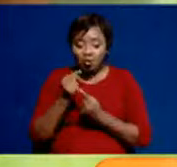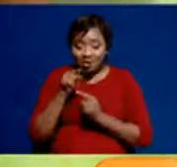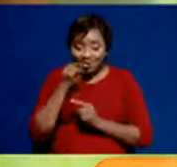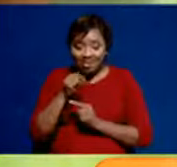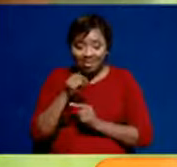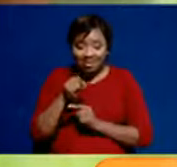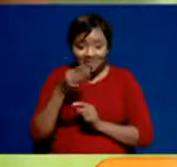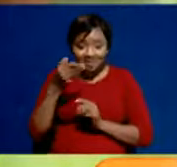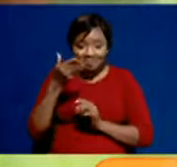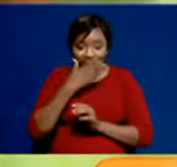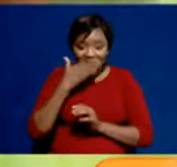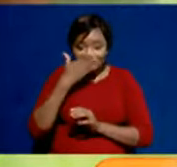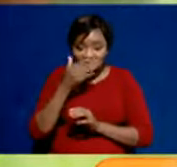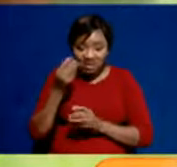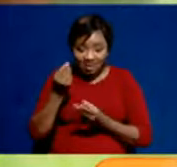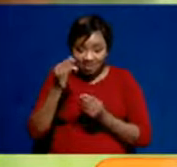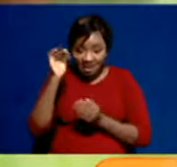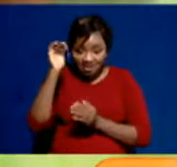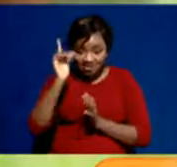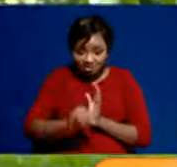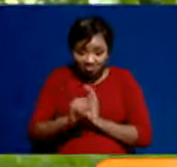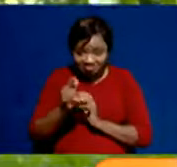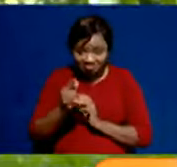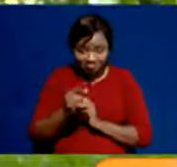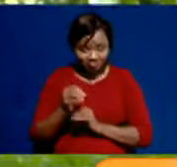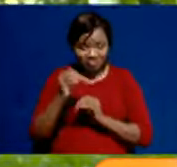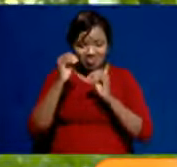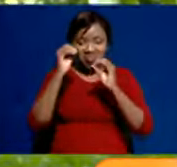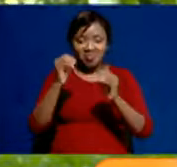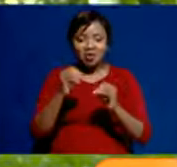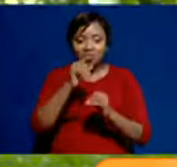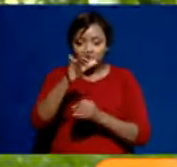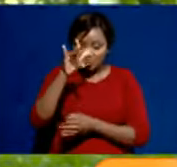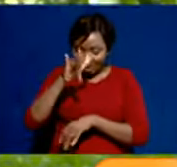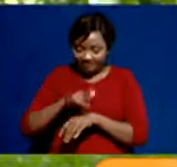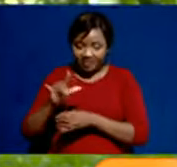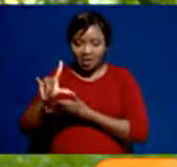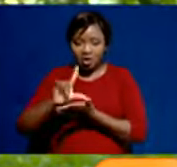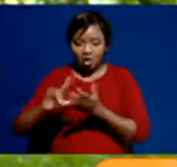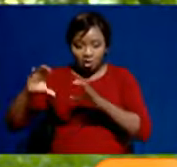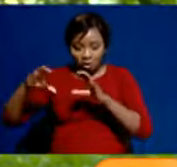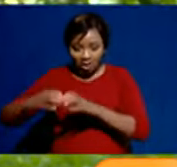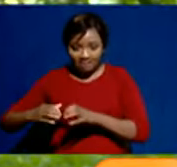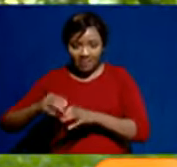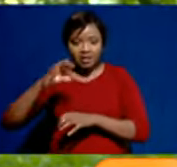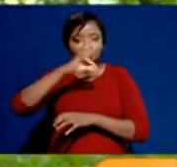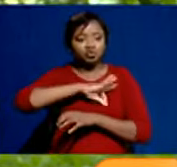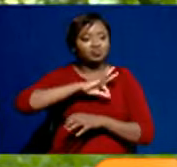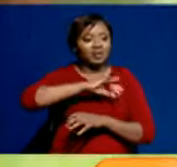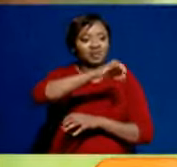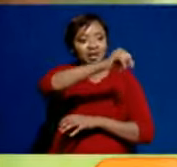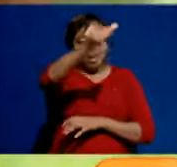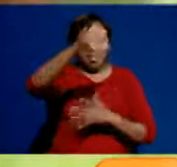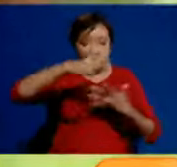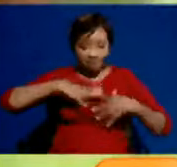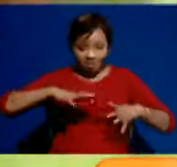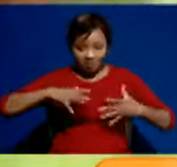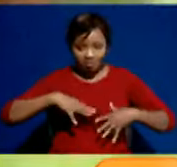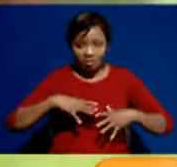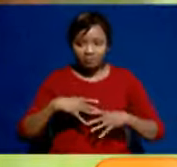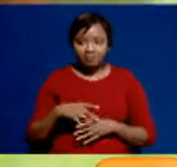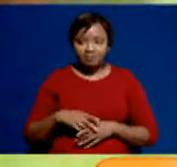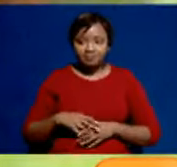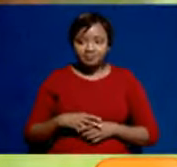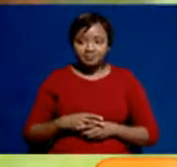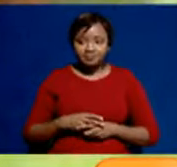they're escalating. So you sabotaged local companies to benefit cronies, because people, what on the